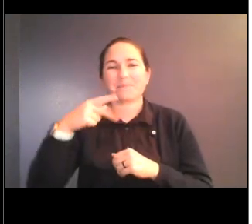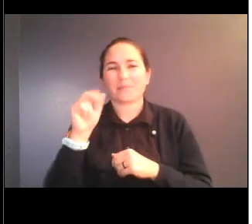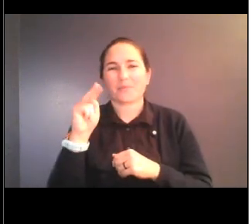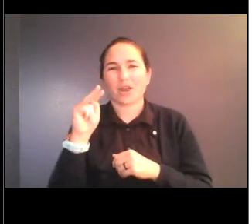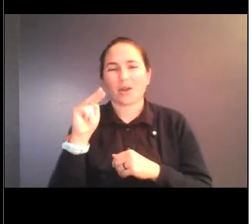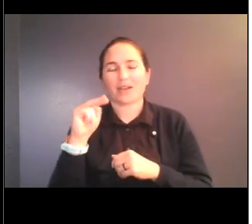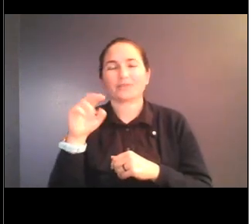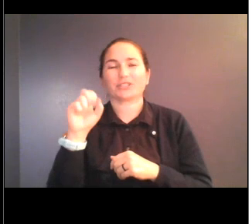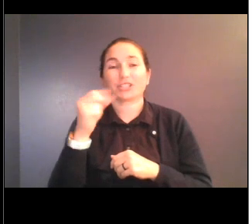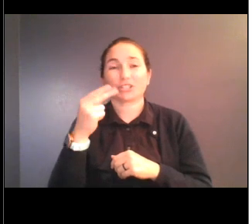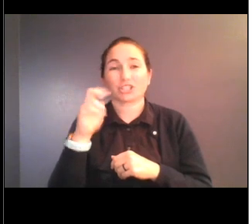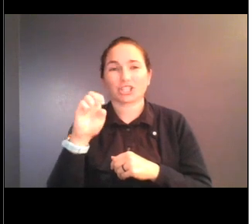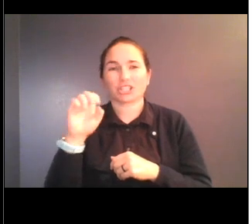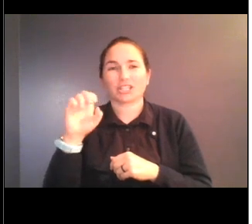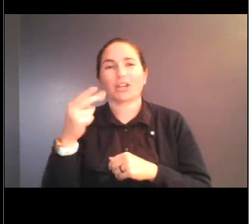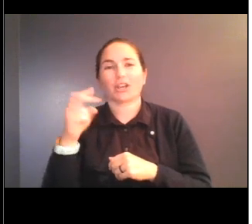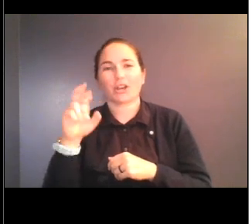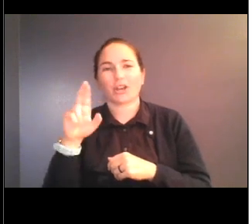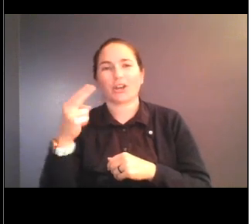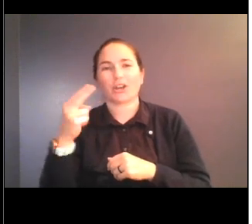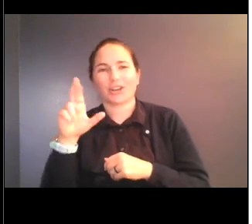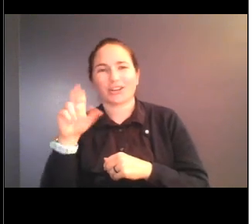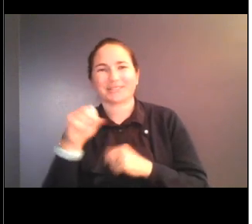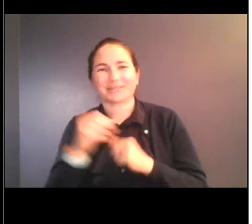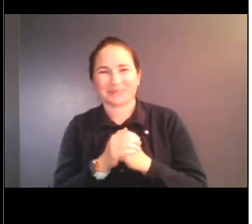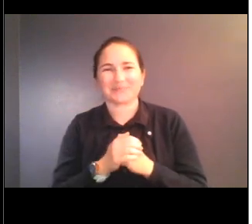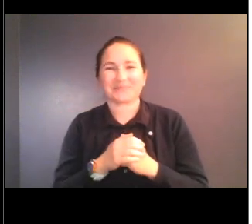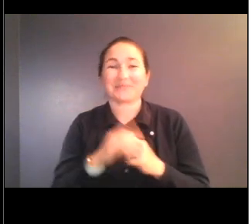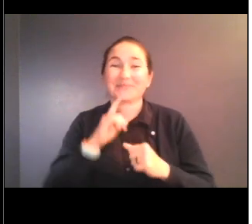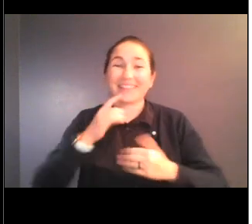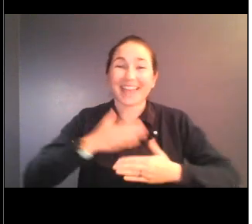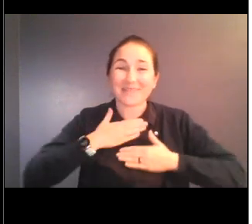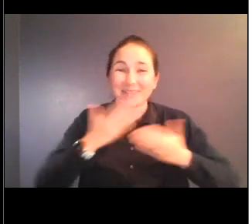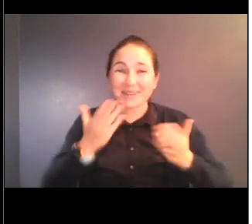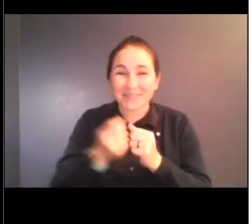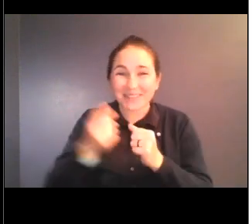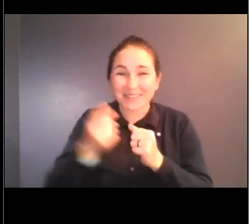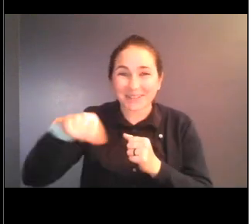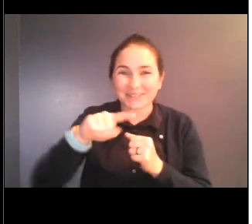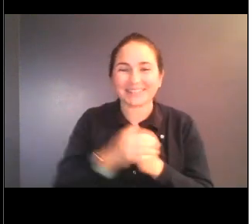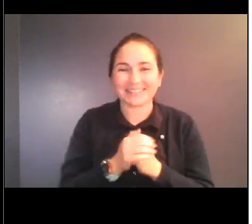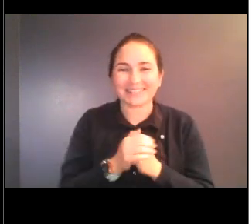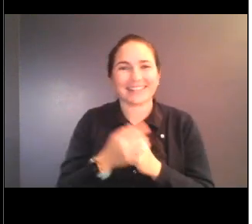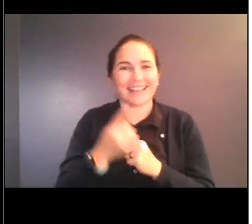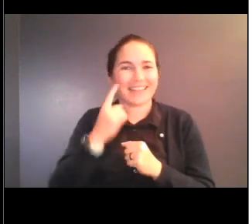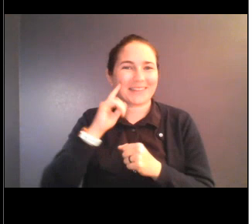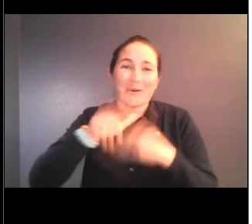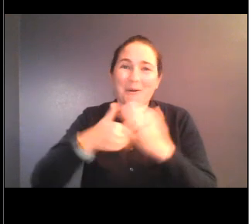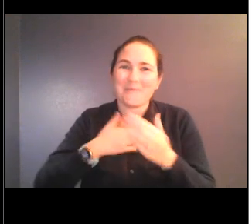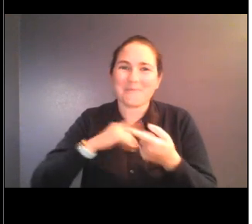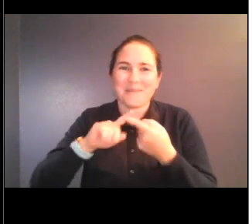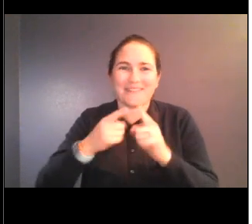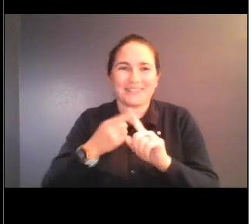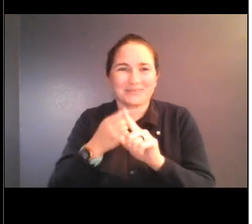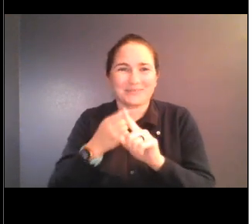hers. Just wanted to say that. And I'm so happy to be here with everyone because I'm pretty sure it's just all my friends on Twitter.